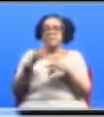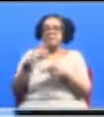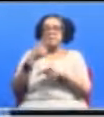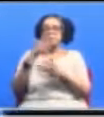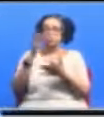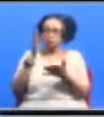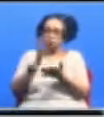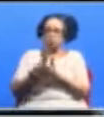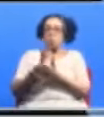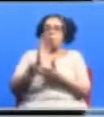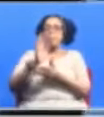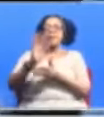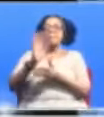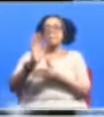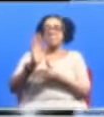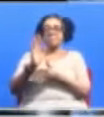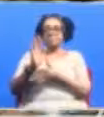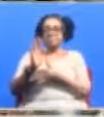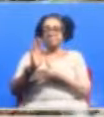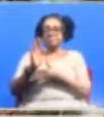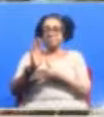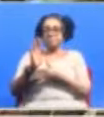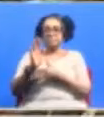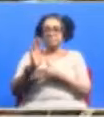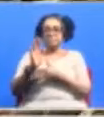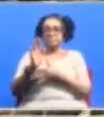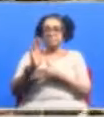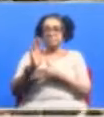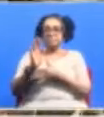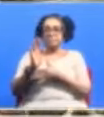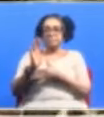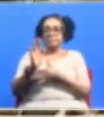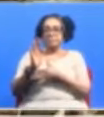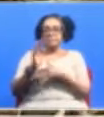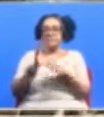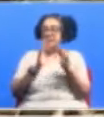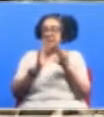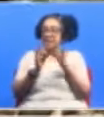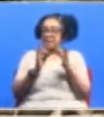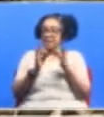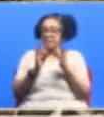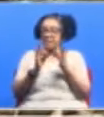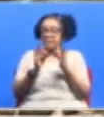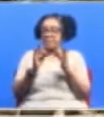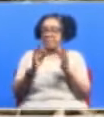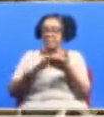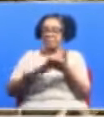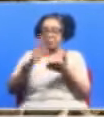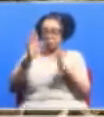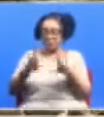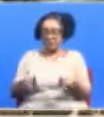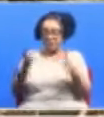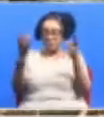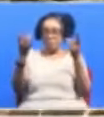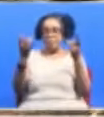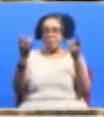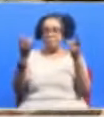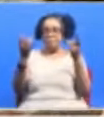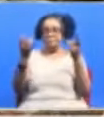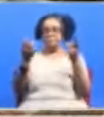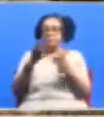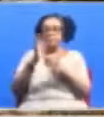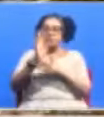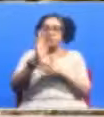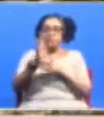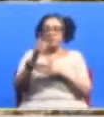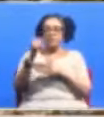belonged to the missing Silvanus Tubei. If the now recovered human remains prove to be those of